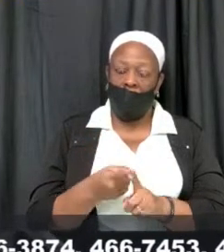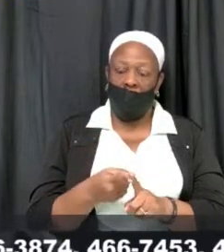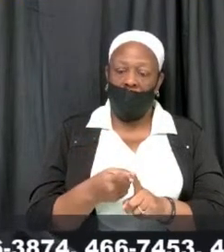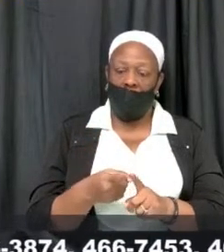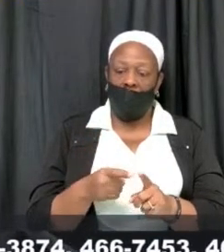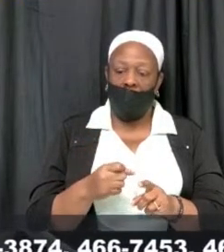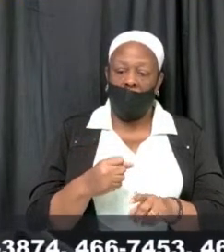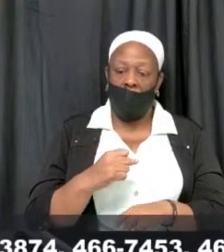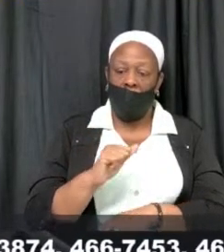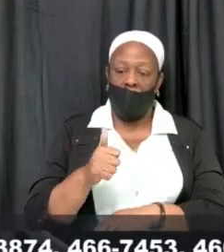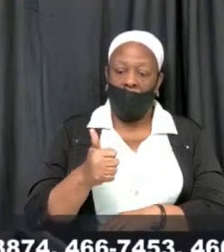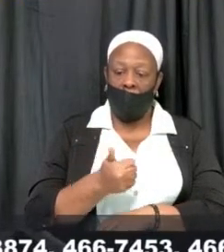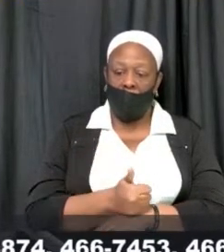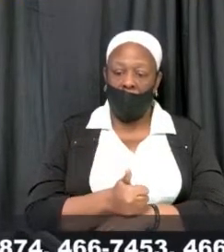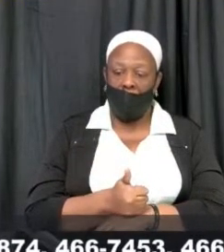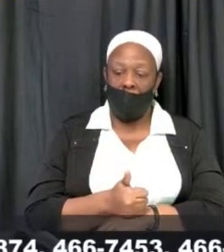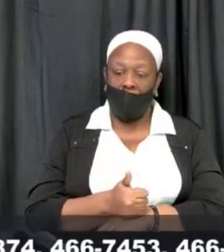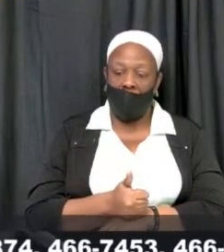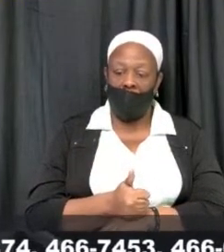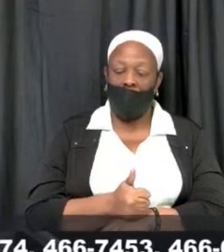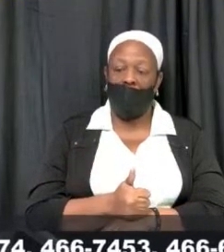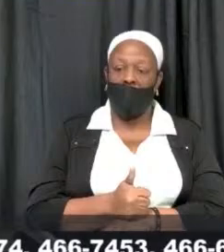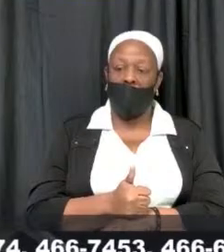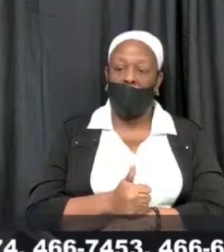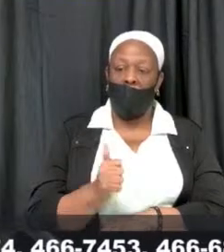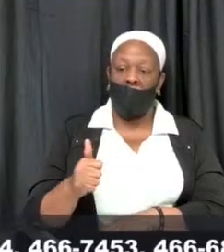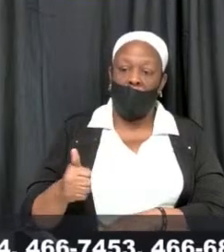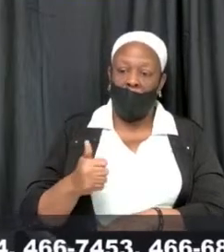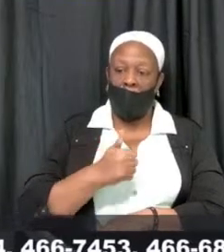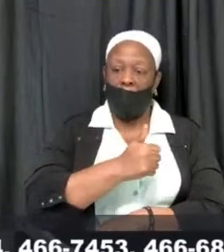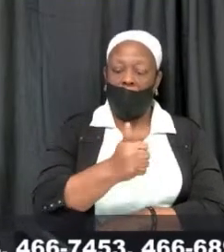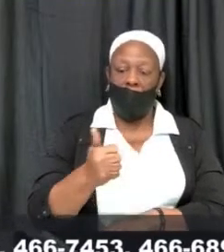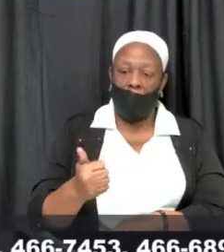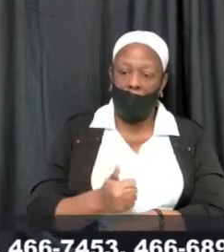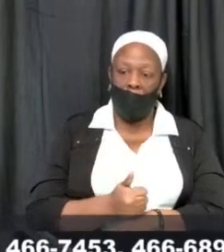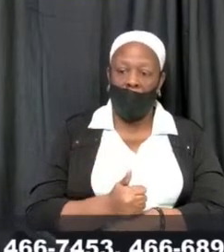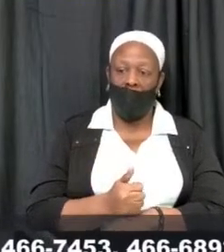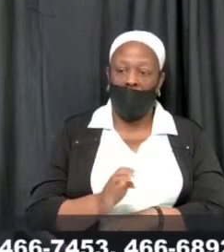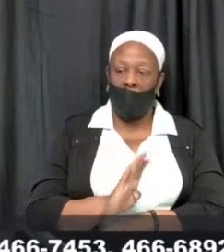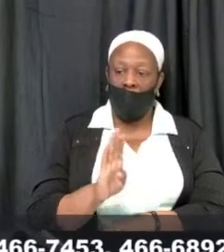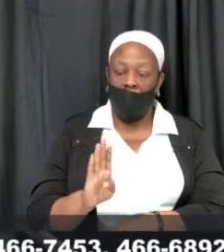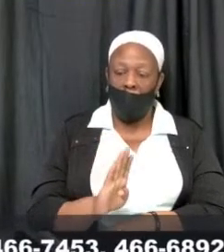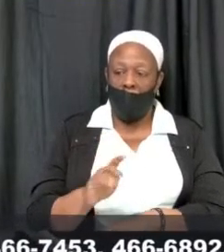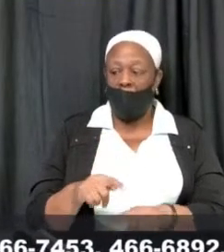and Barbuda, Barbados, Grenada, and others of our neighbors in the region.